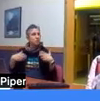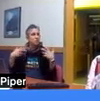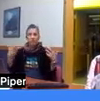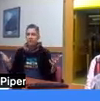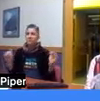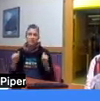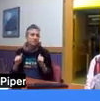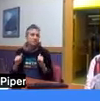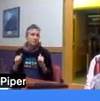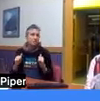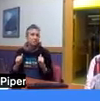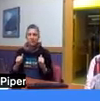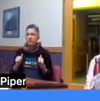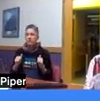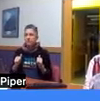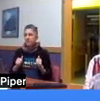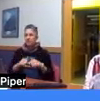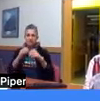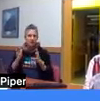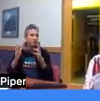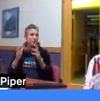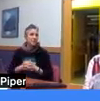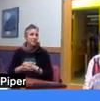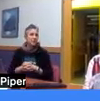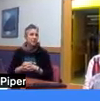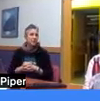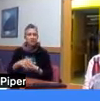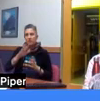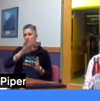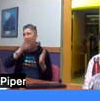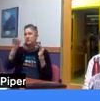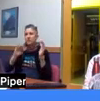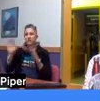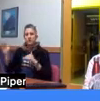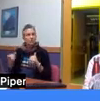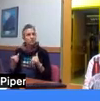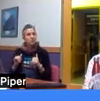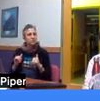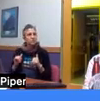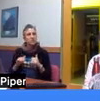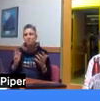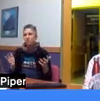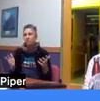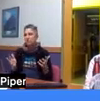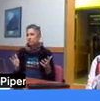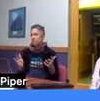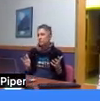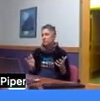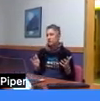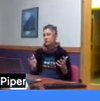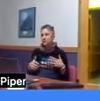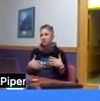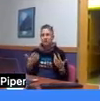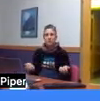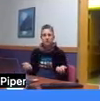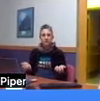an extra 25 minutes with every visit because X, Y, Z. And I see, you know, we give each other those notes. It's just a professional courtesy,